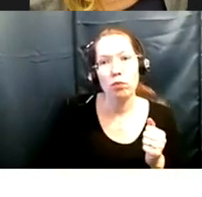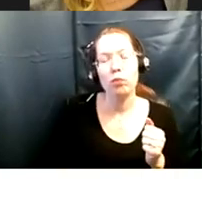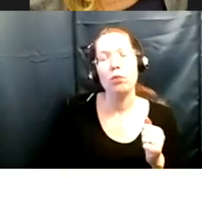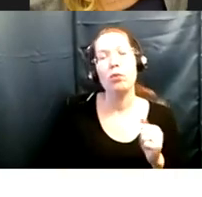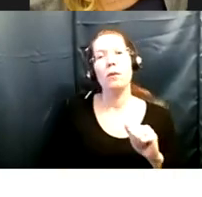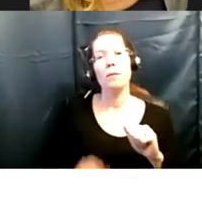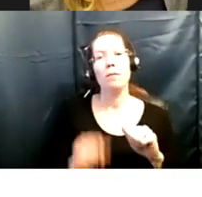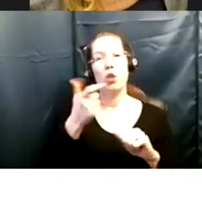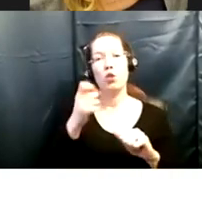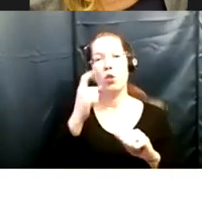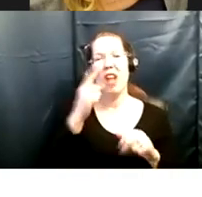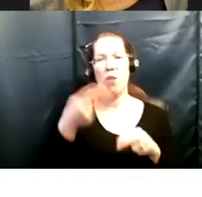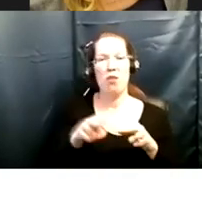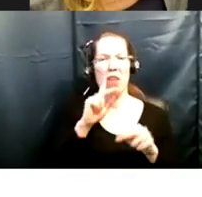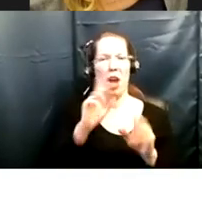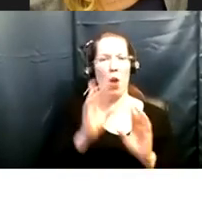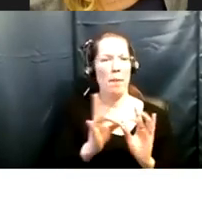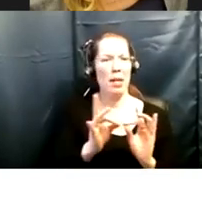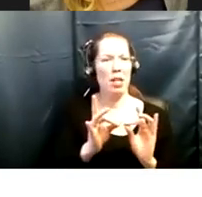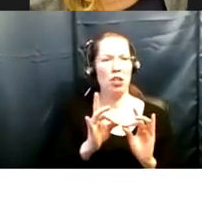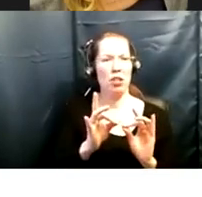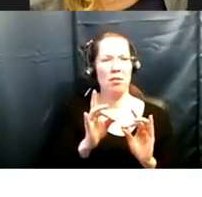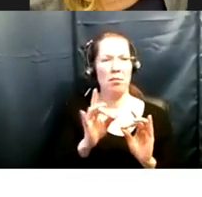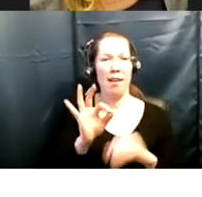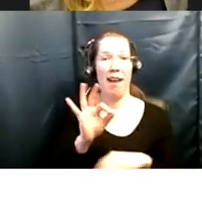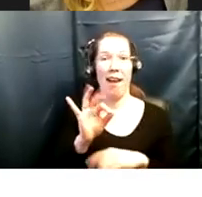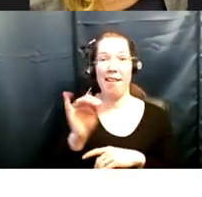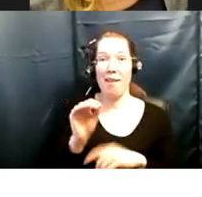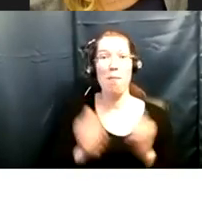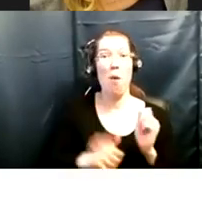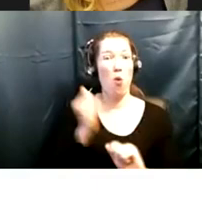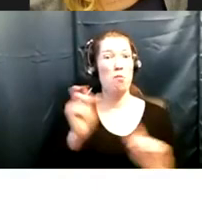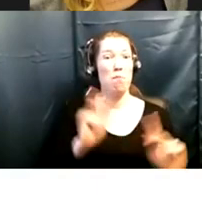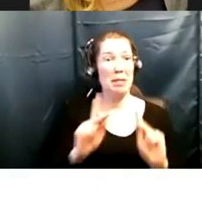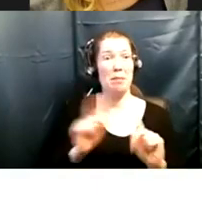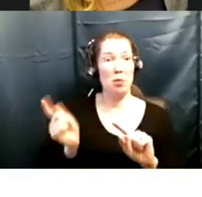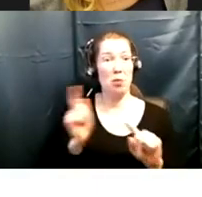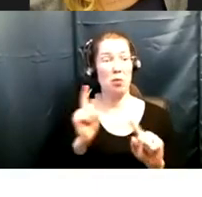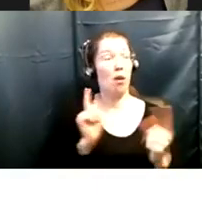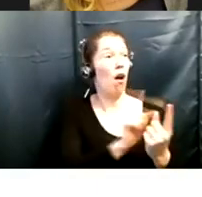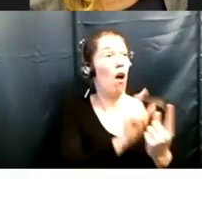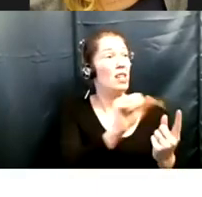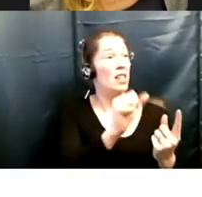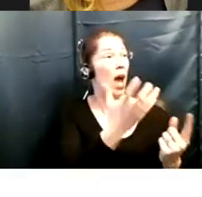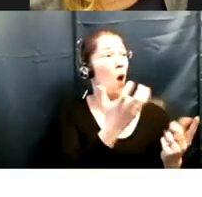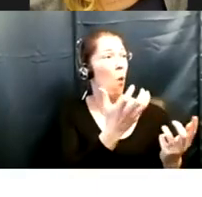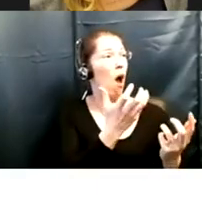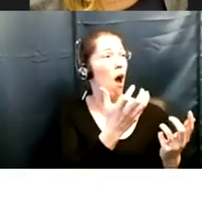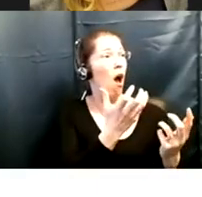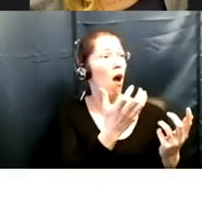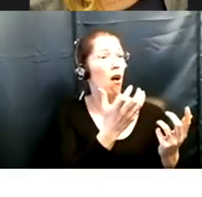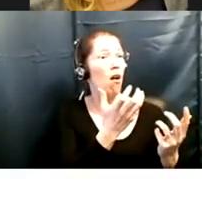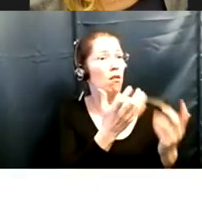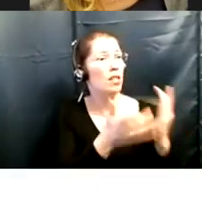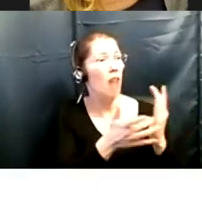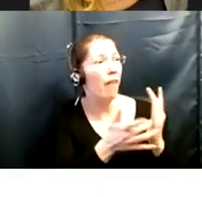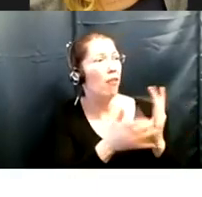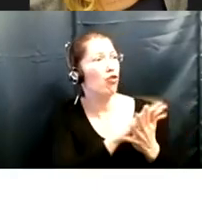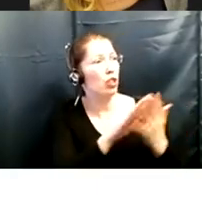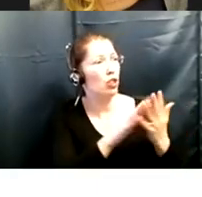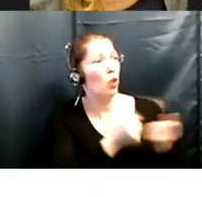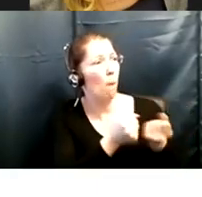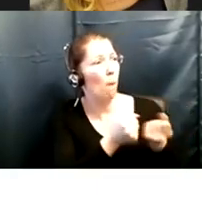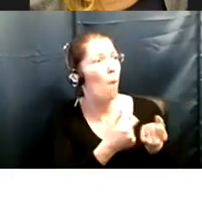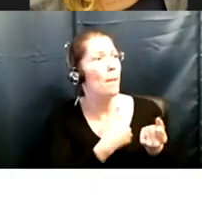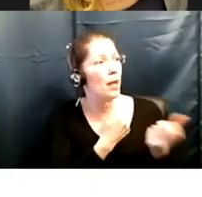just mention, I mean, I think in probably 98% of the cases, if you come to your SSA and you tell them you want to, have technology,